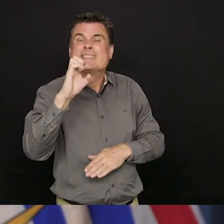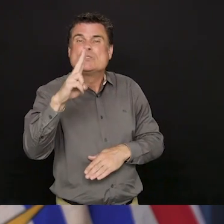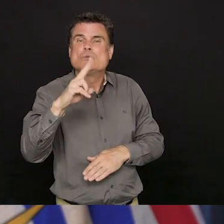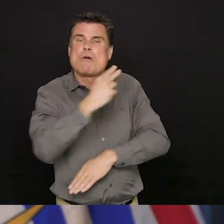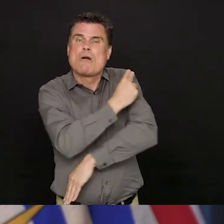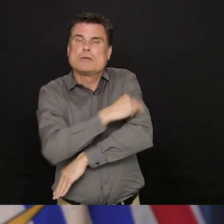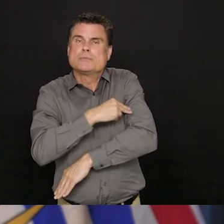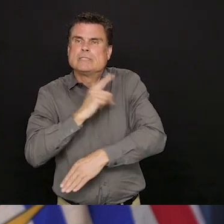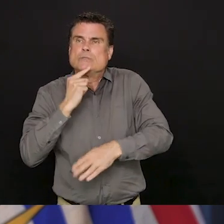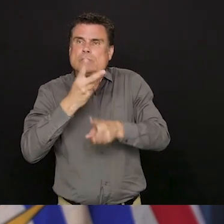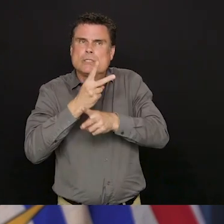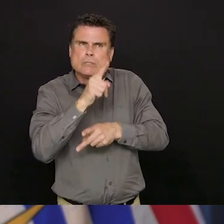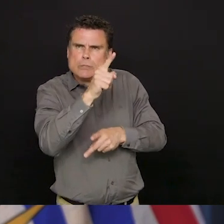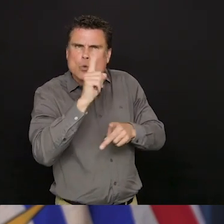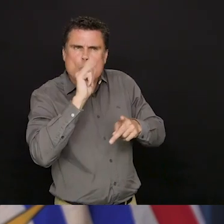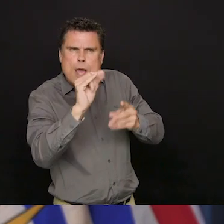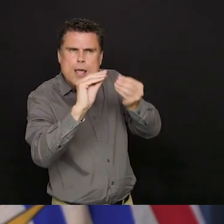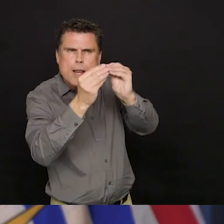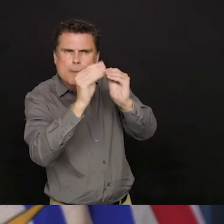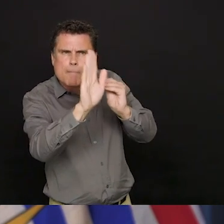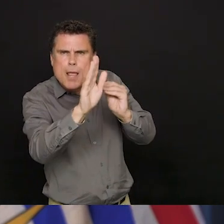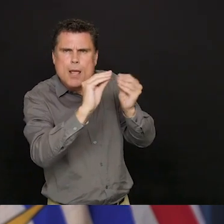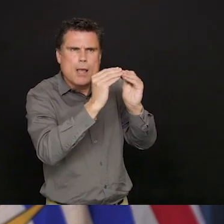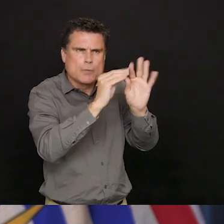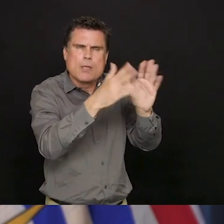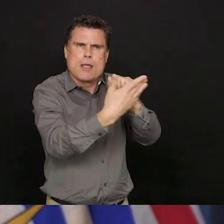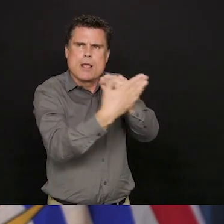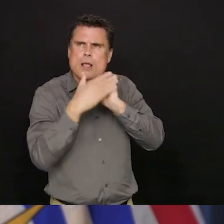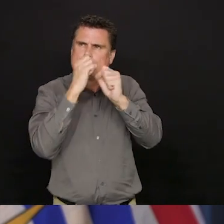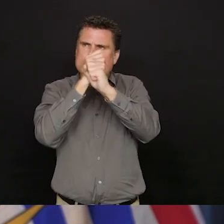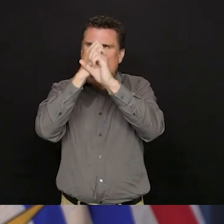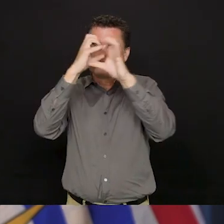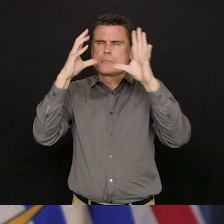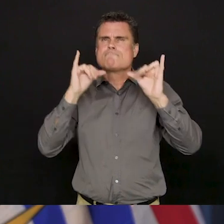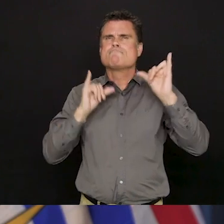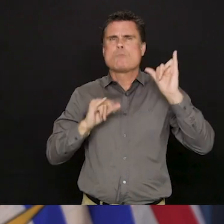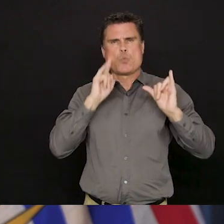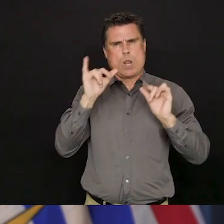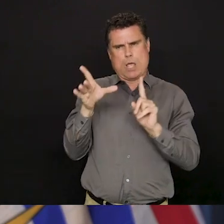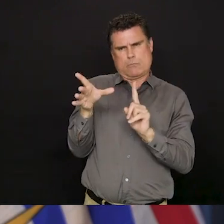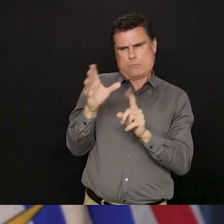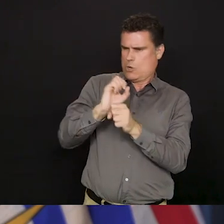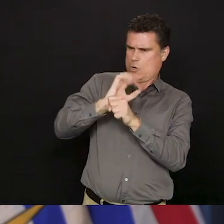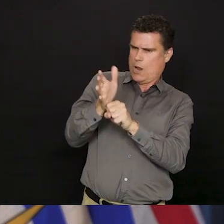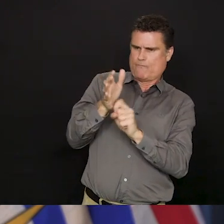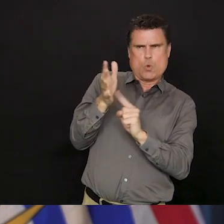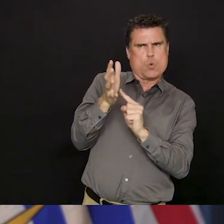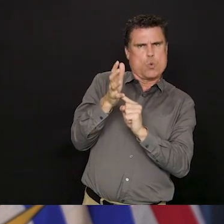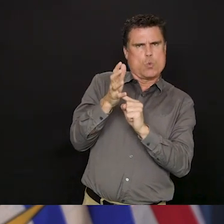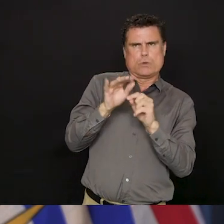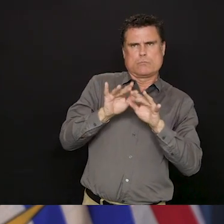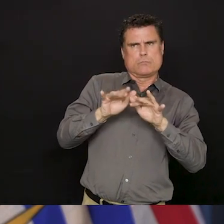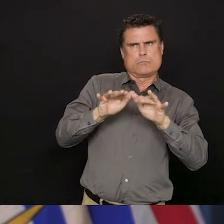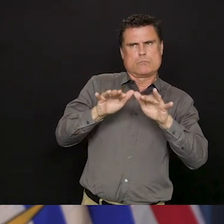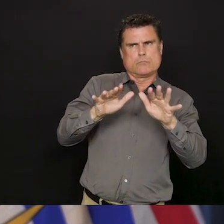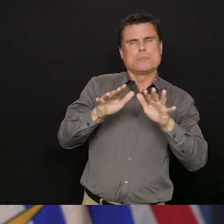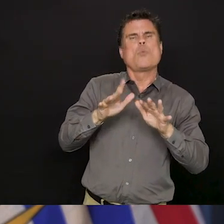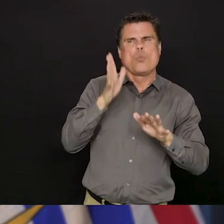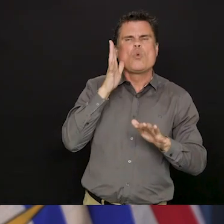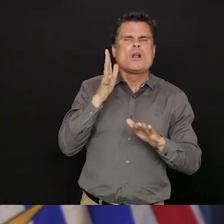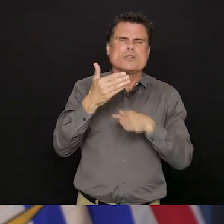with our reproductive number over time. And we'll be presenting some more of that in the coming days, probably later next